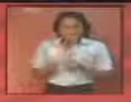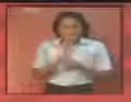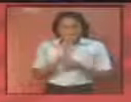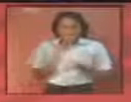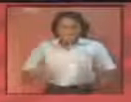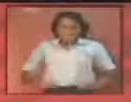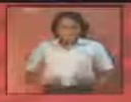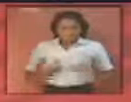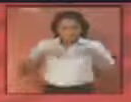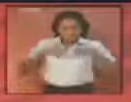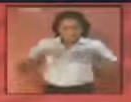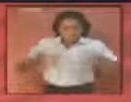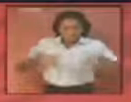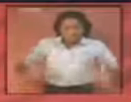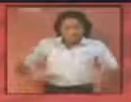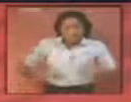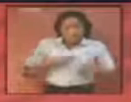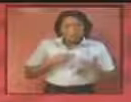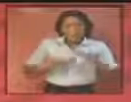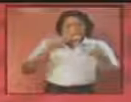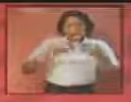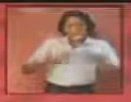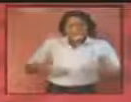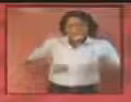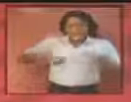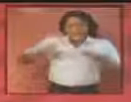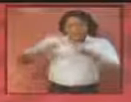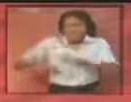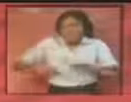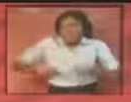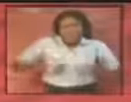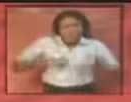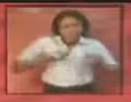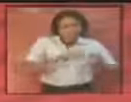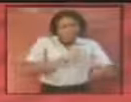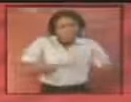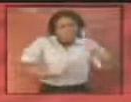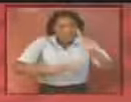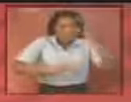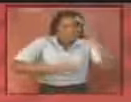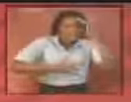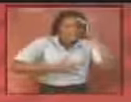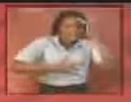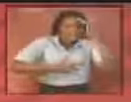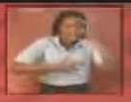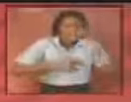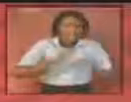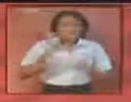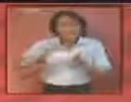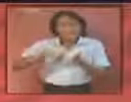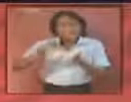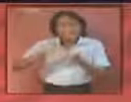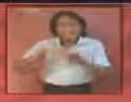that replication process of the virus where it's being copied, you can get errors